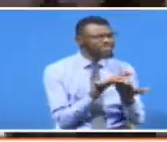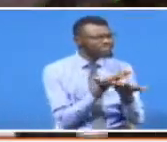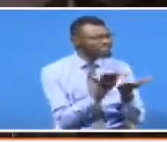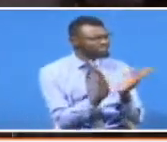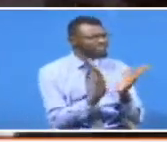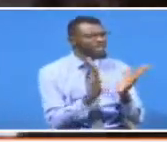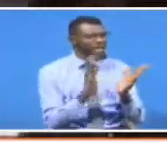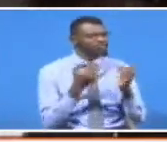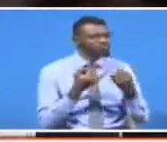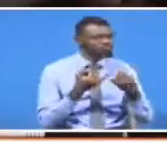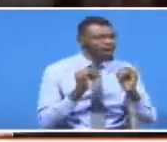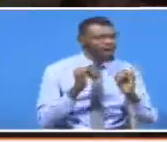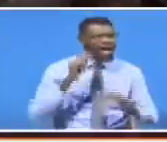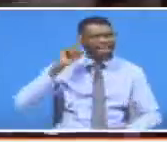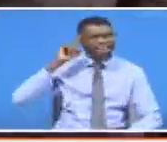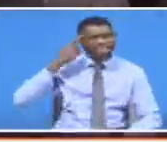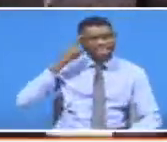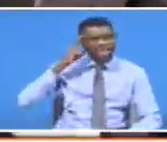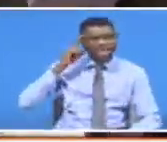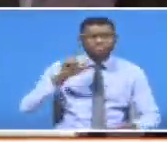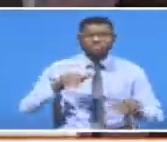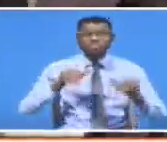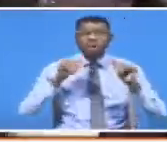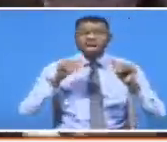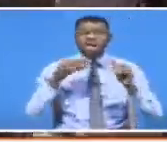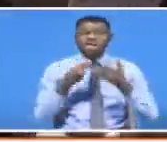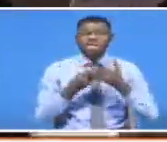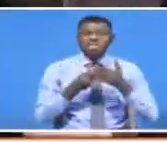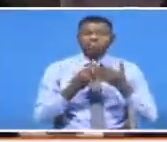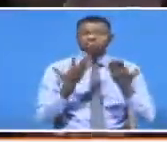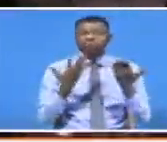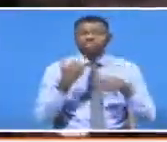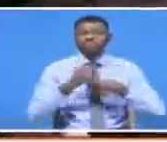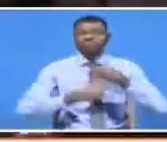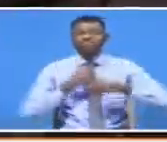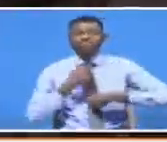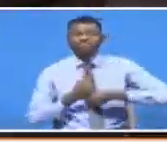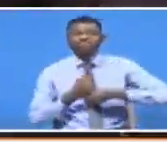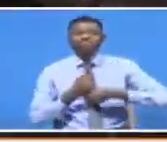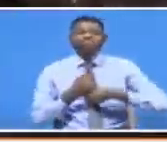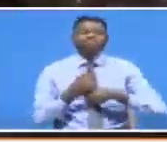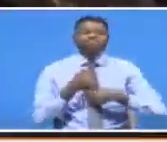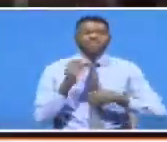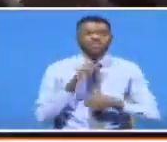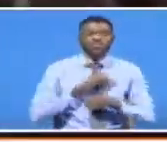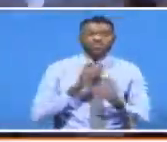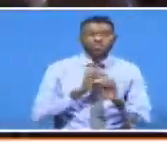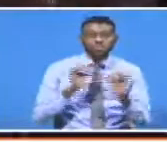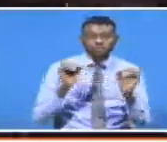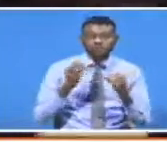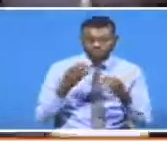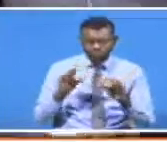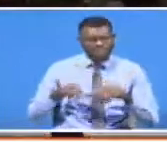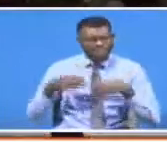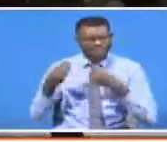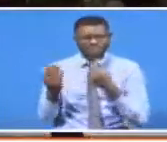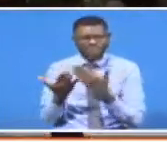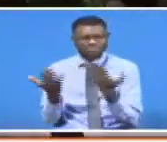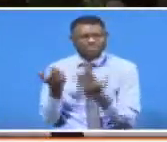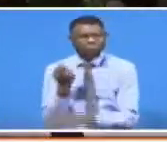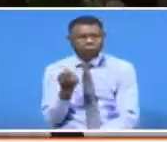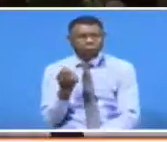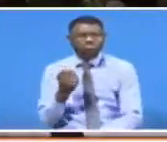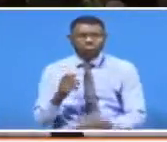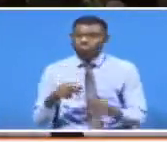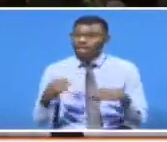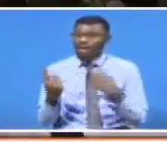hata kabla mwaka haijamalizika walipe kitu angalau kidogo. This was a different team and it was a different context, and